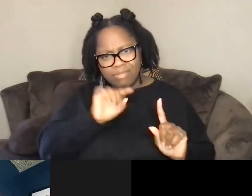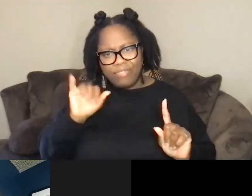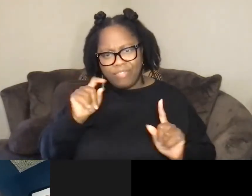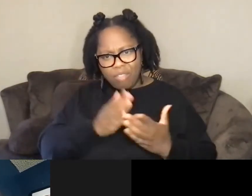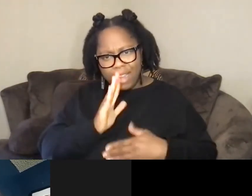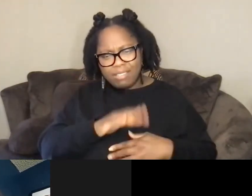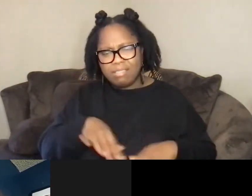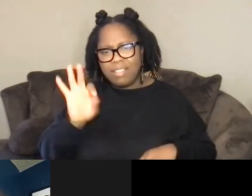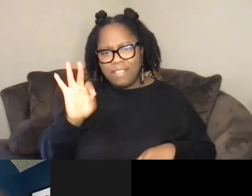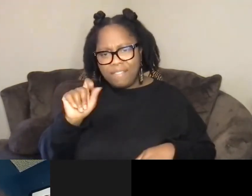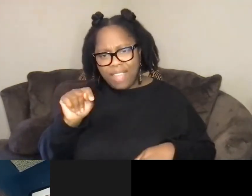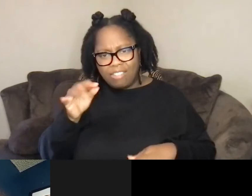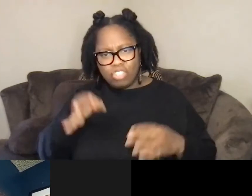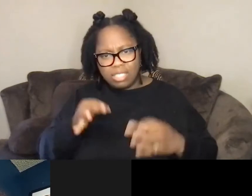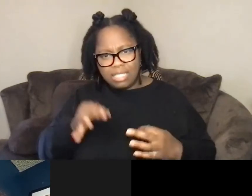justice?